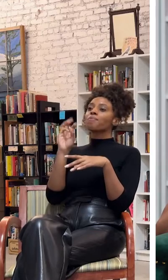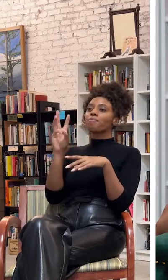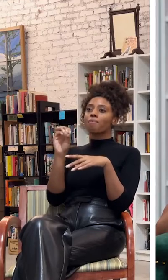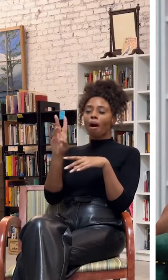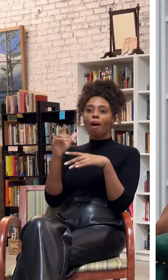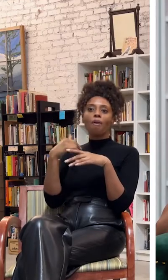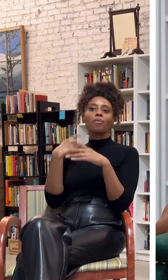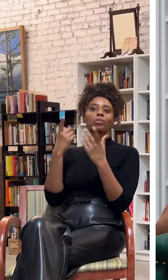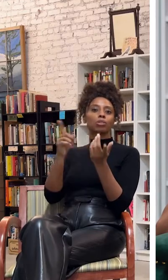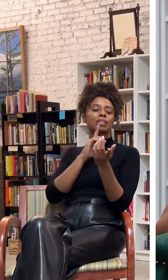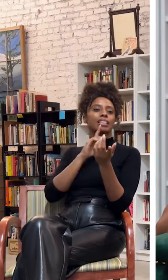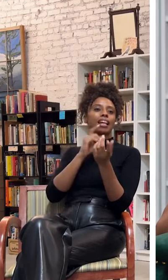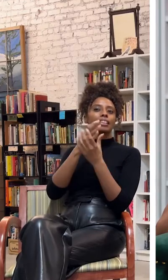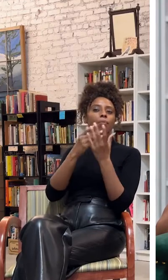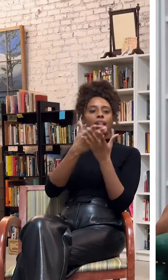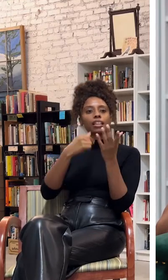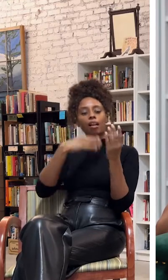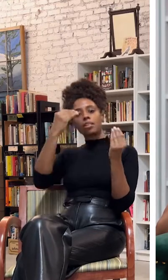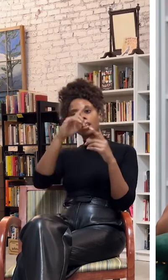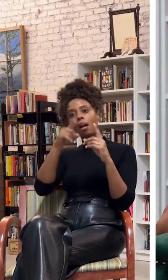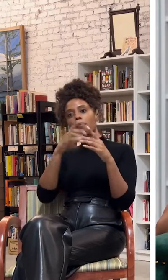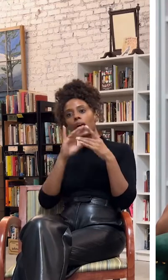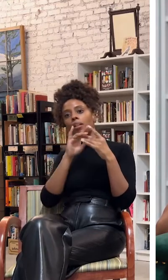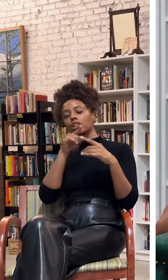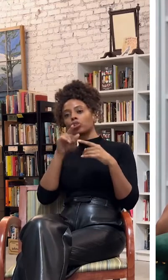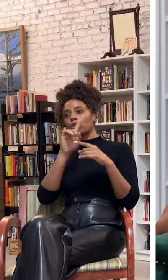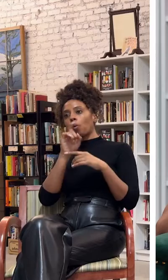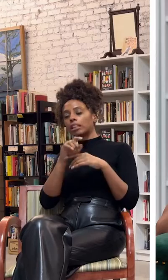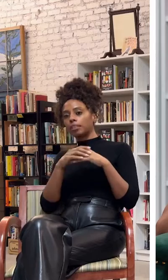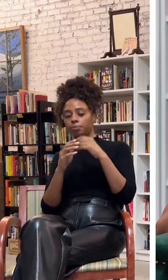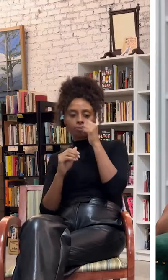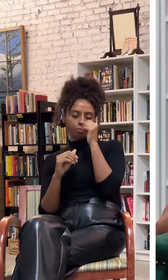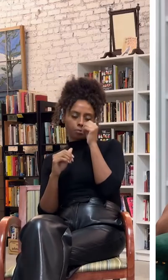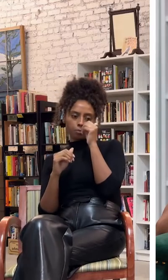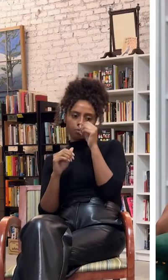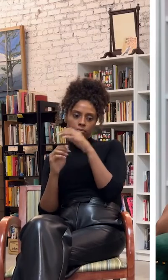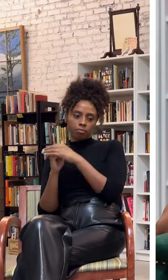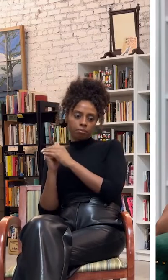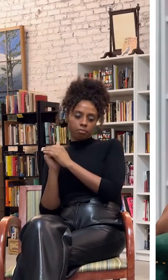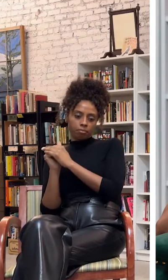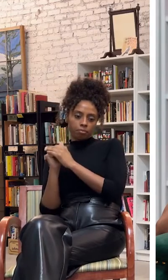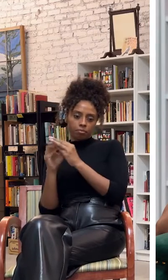very, you literally said some of the things I was thinking about in terms of this question. But to me, it's,